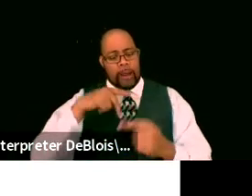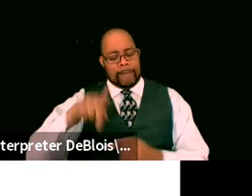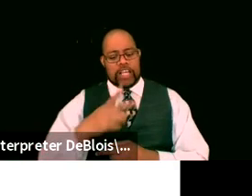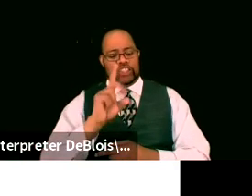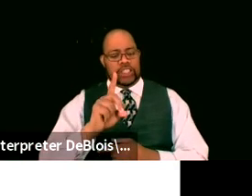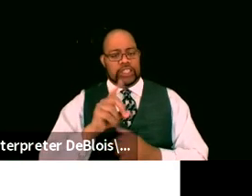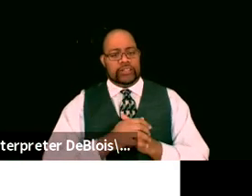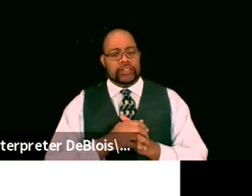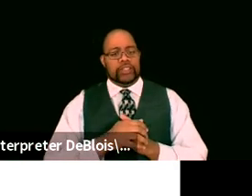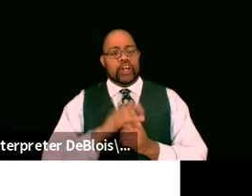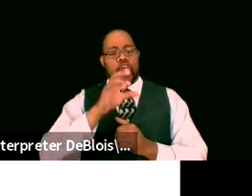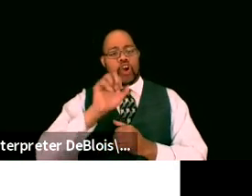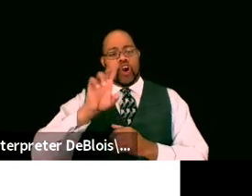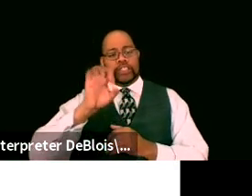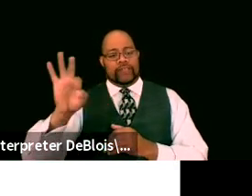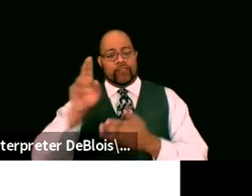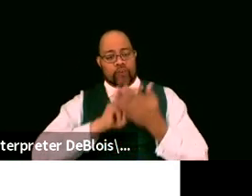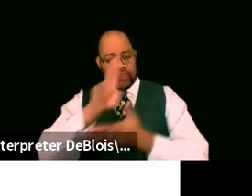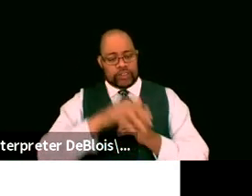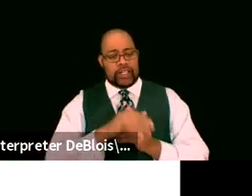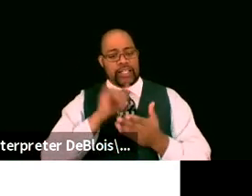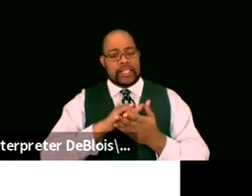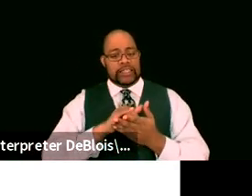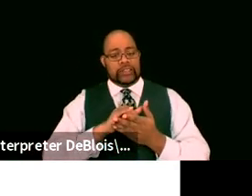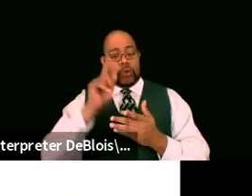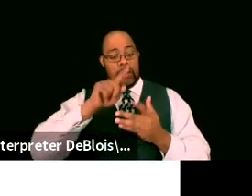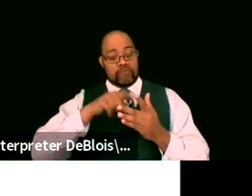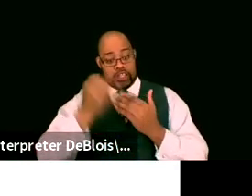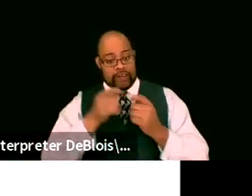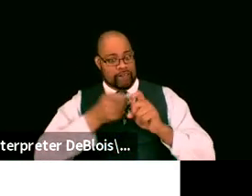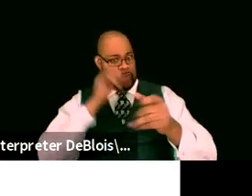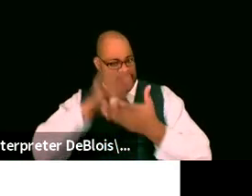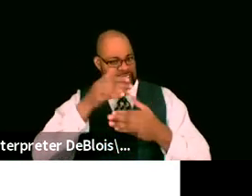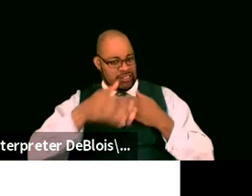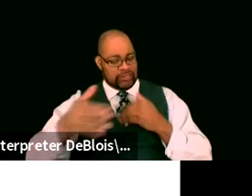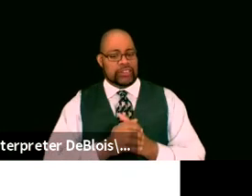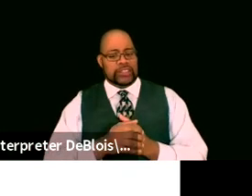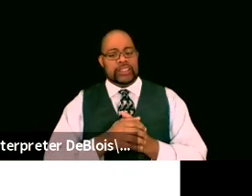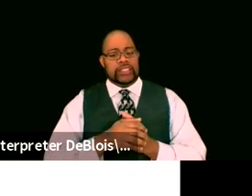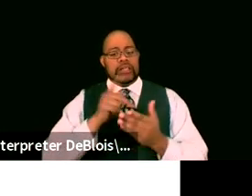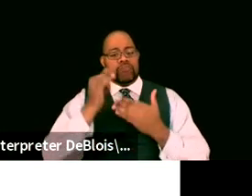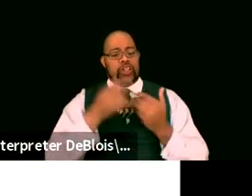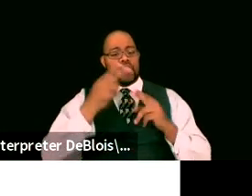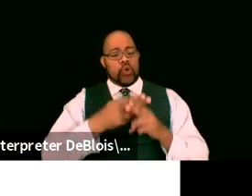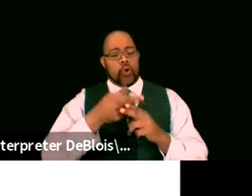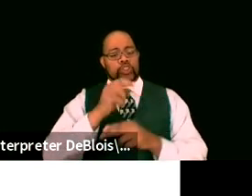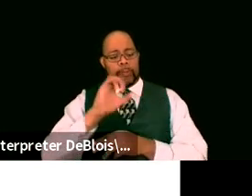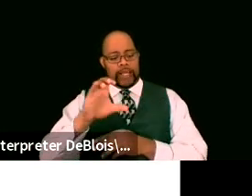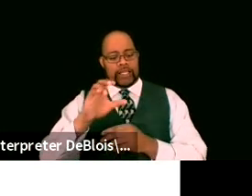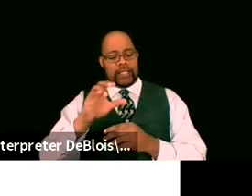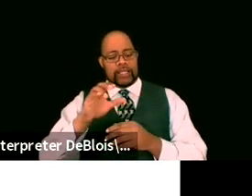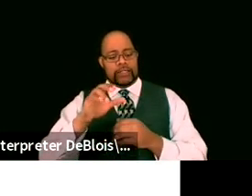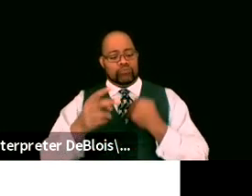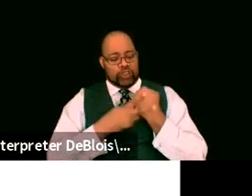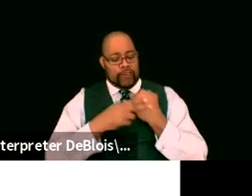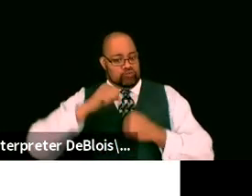PhD at Cardiff University, and this is really where the project stemmed from. So the overall project was called the Genomic Basis of Preservative